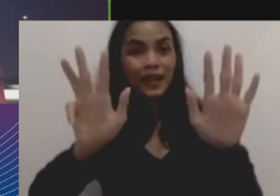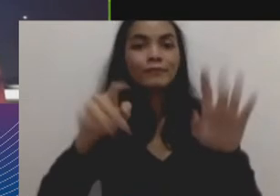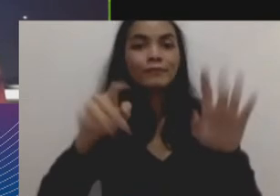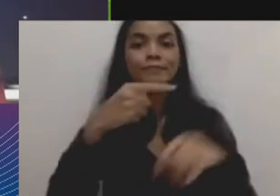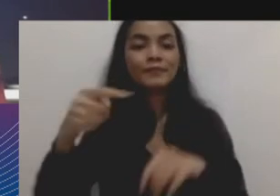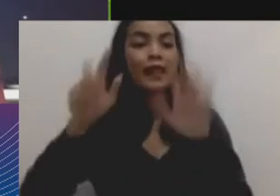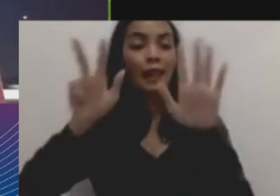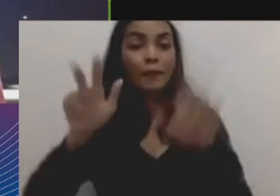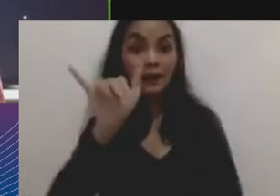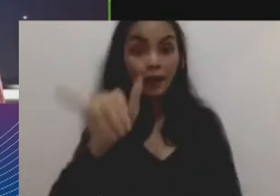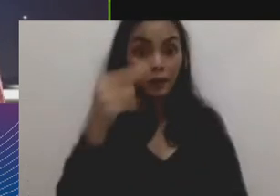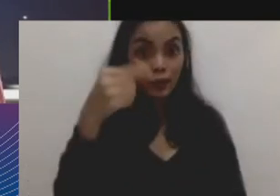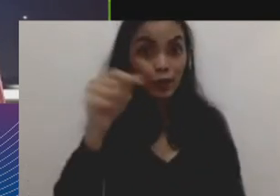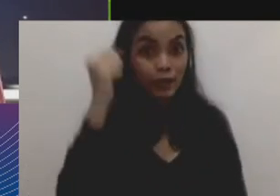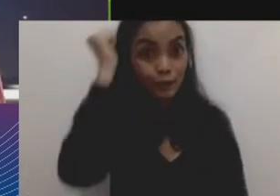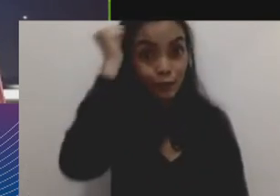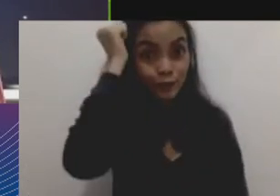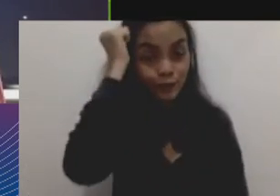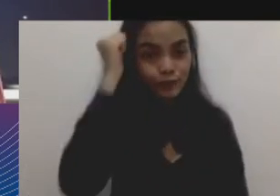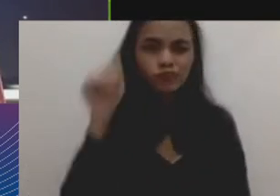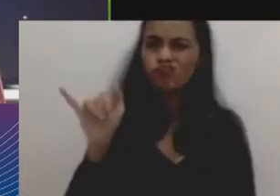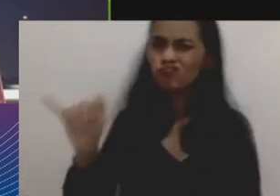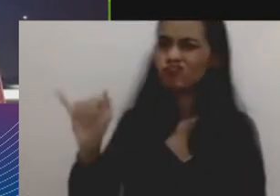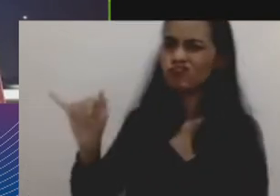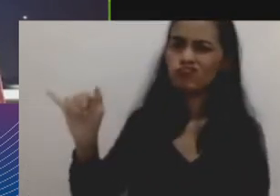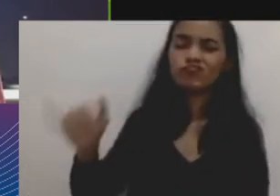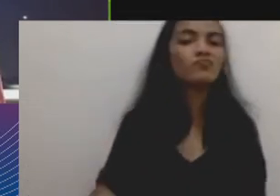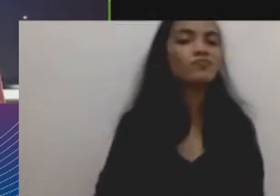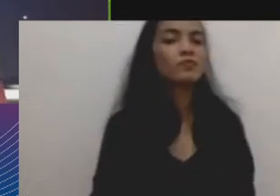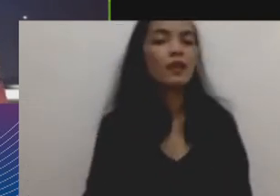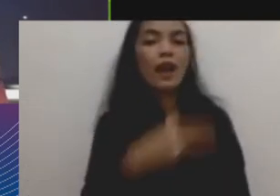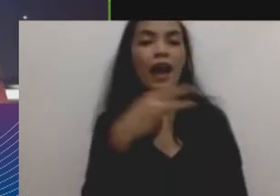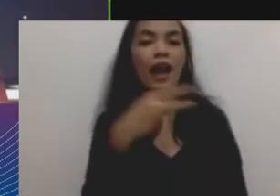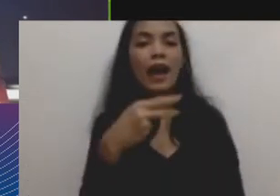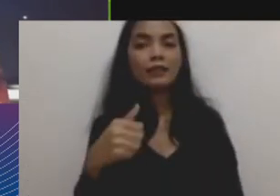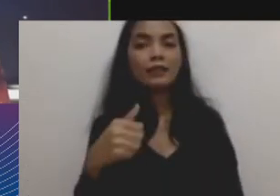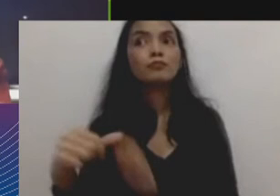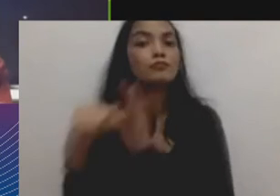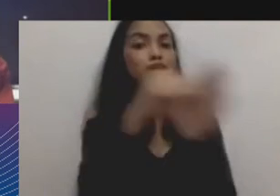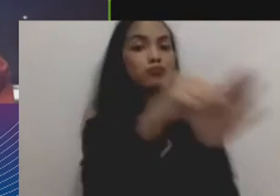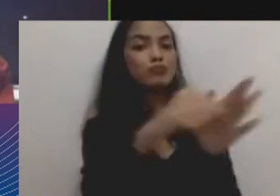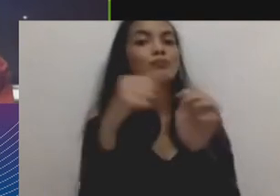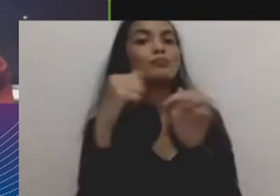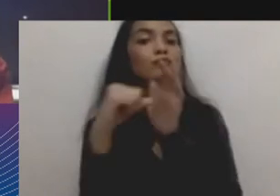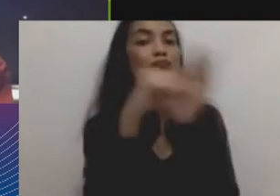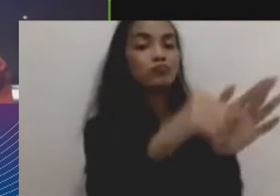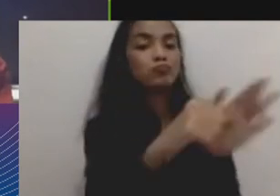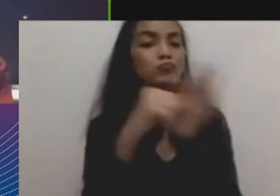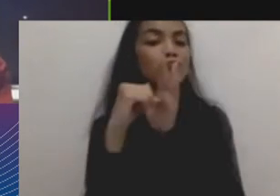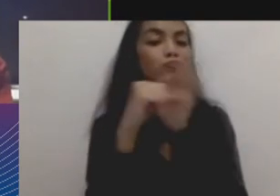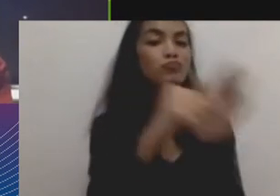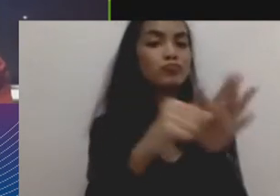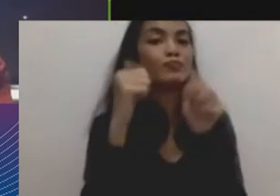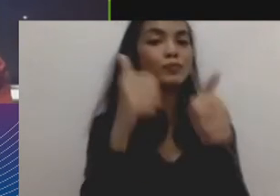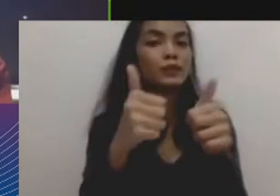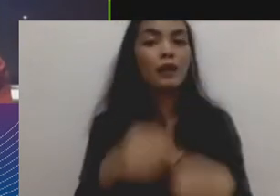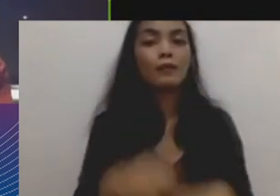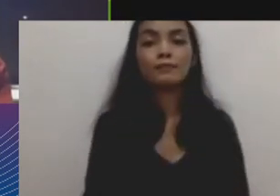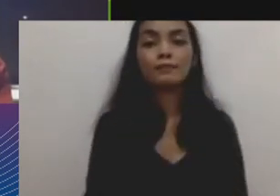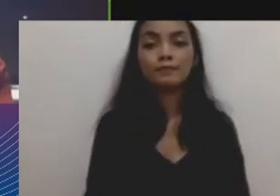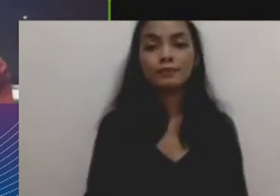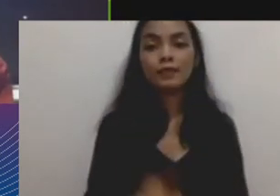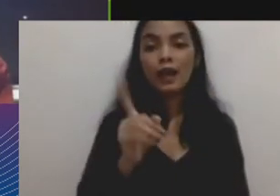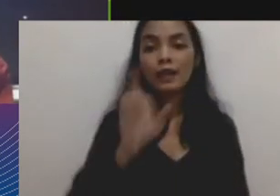Fena. So you can get the help that you need. And also I have this interesting questions coming